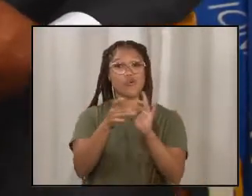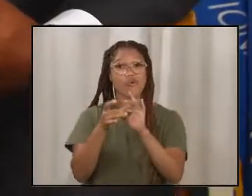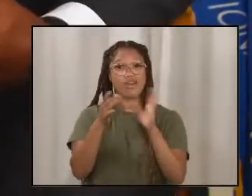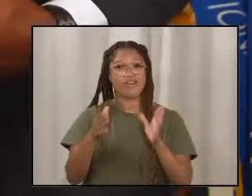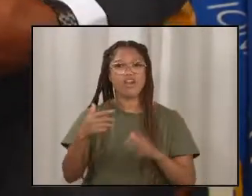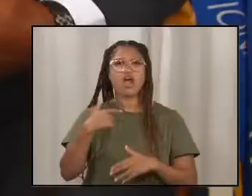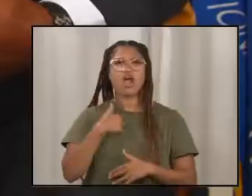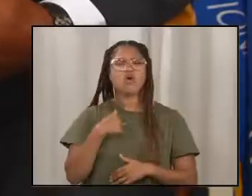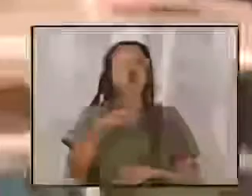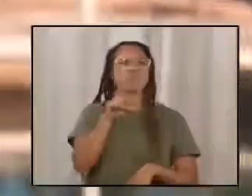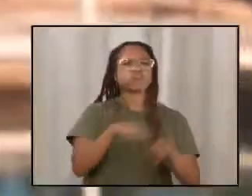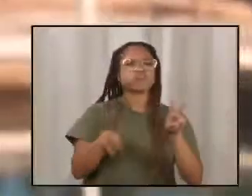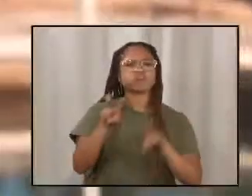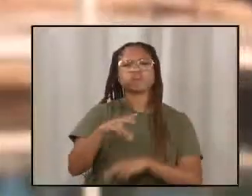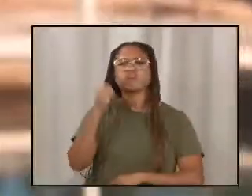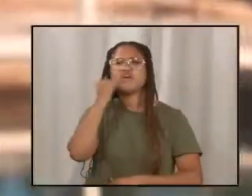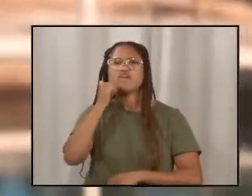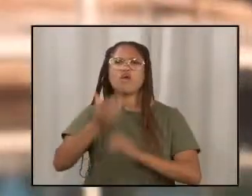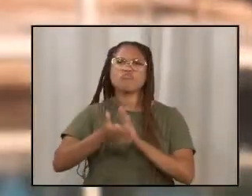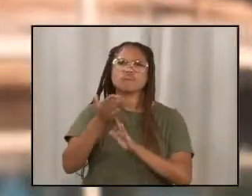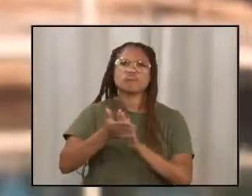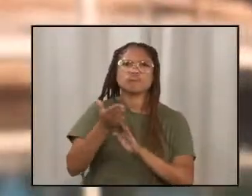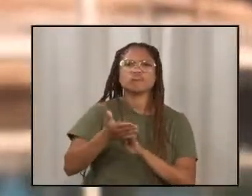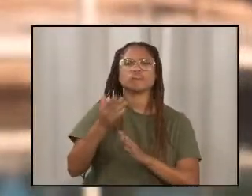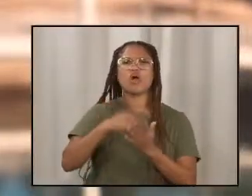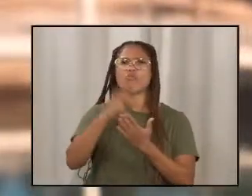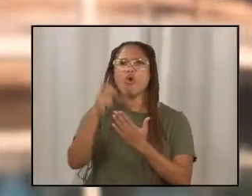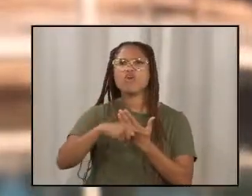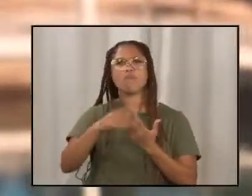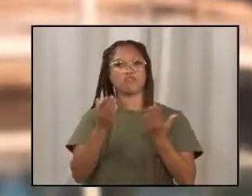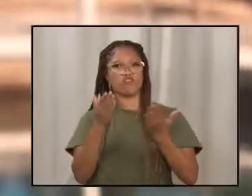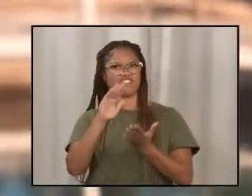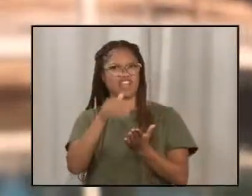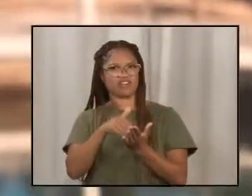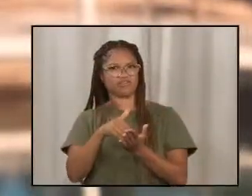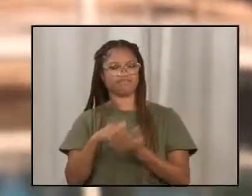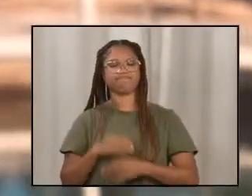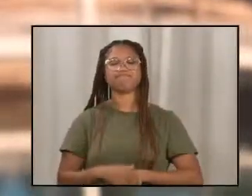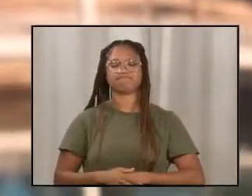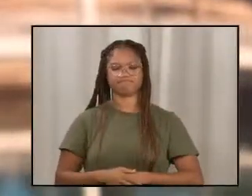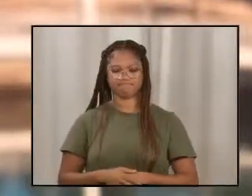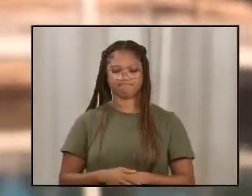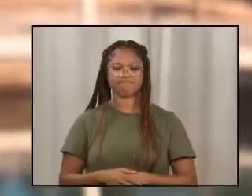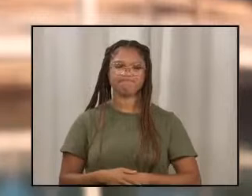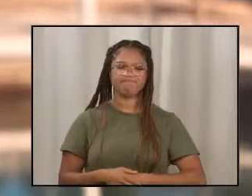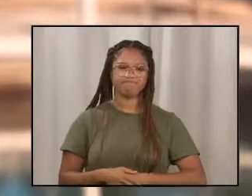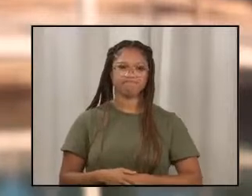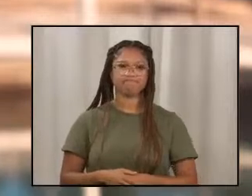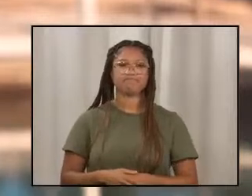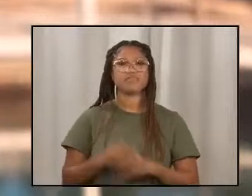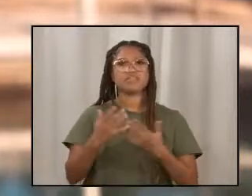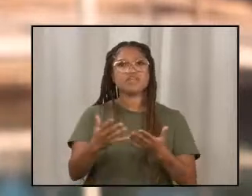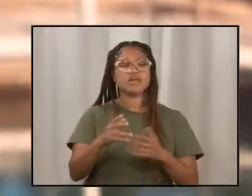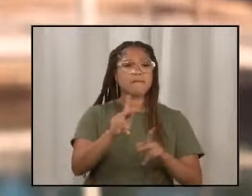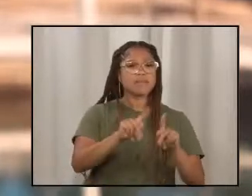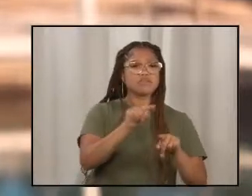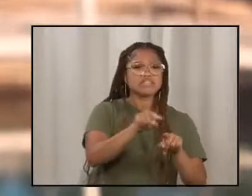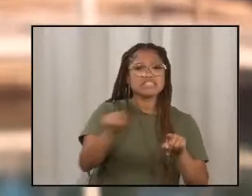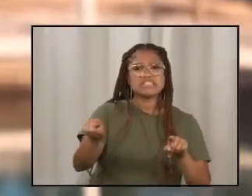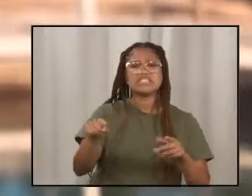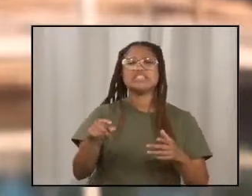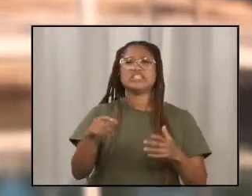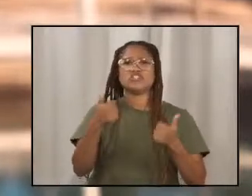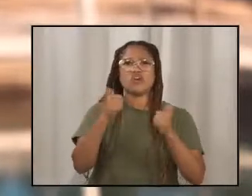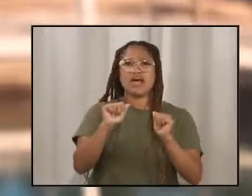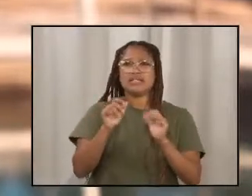the day-to-day operations and programs at the service center. The process of getting people connected to services can be daunting.